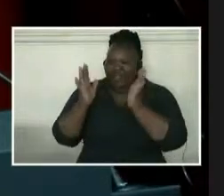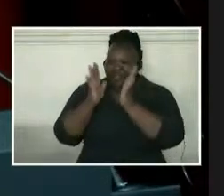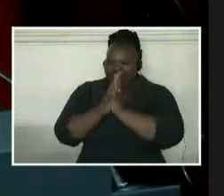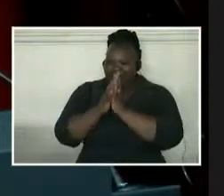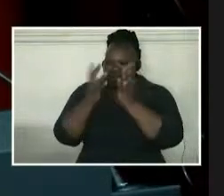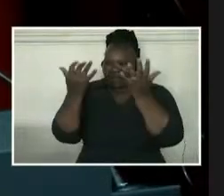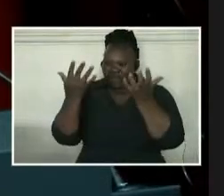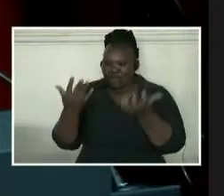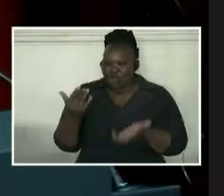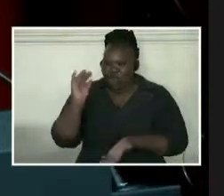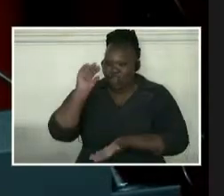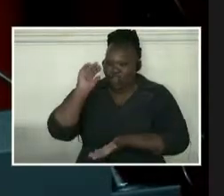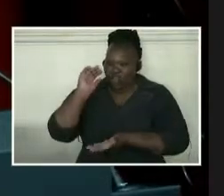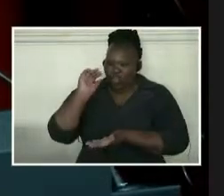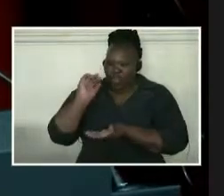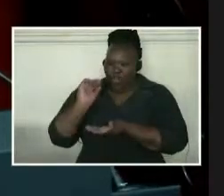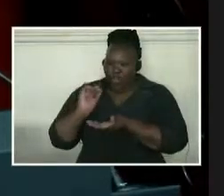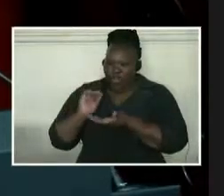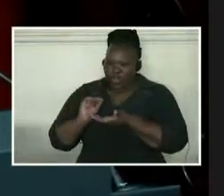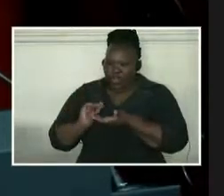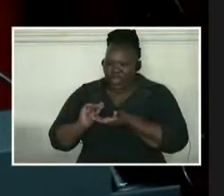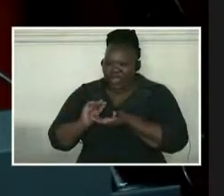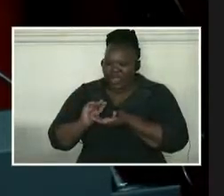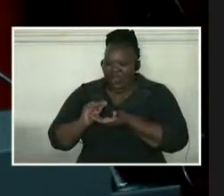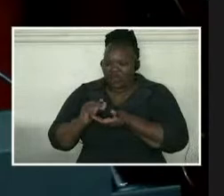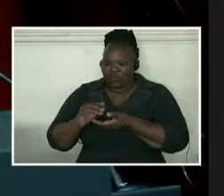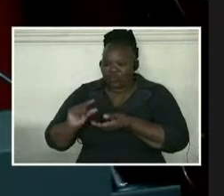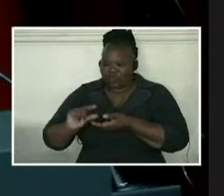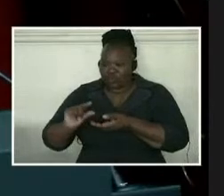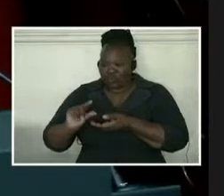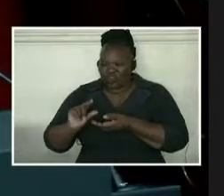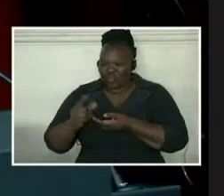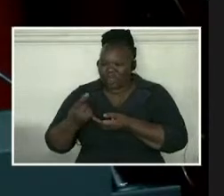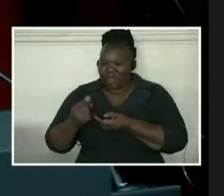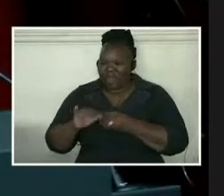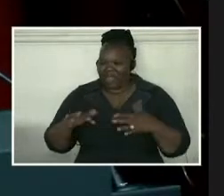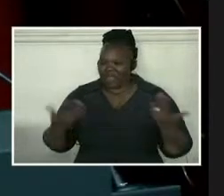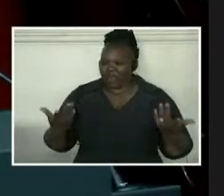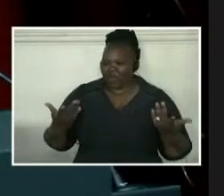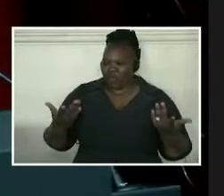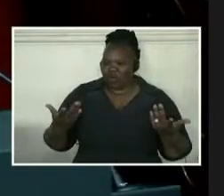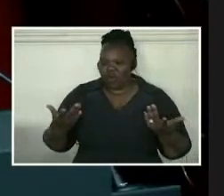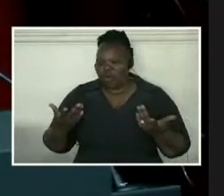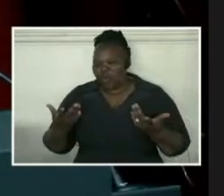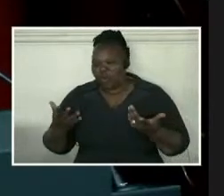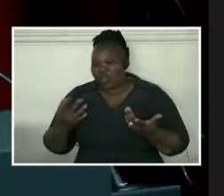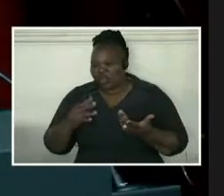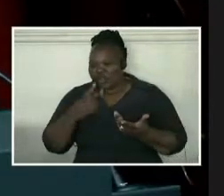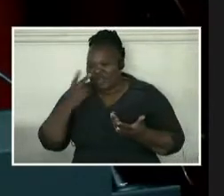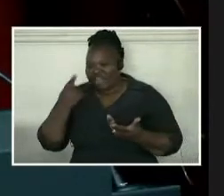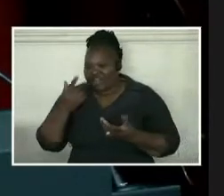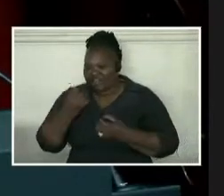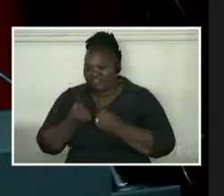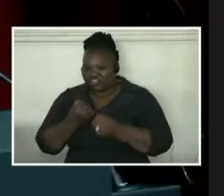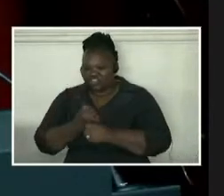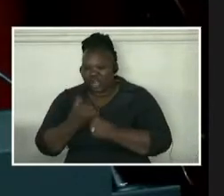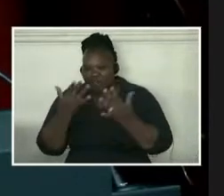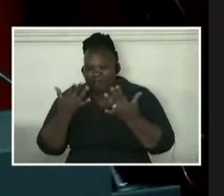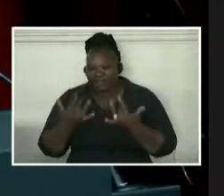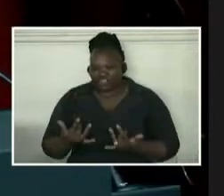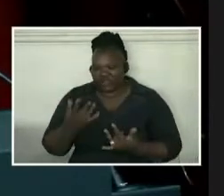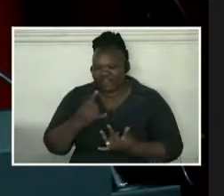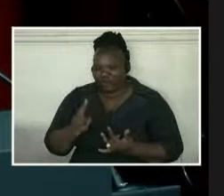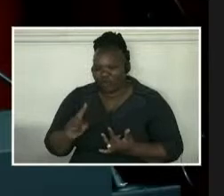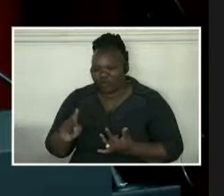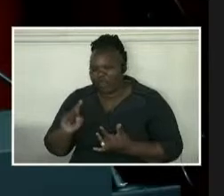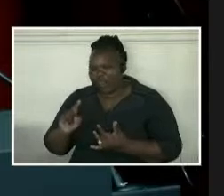shrinking and there will soon be no funds available unfortunately whether we look at the financial year budget or even the baseline